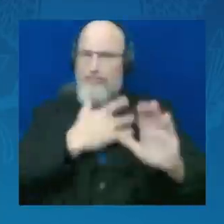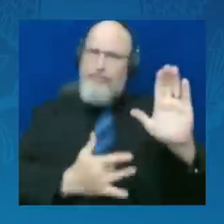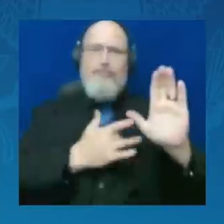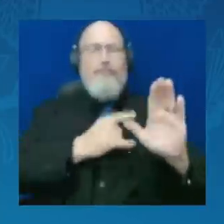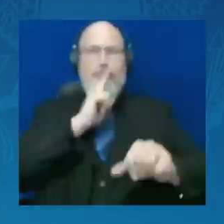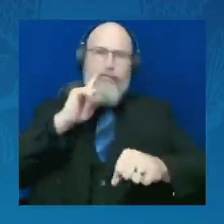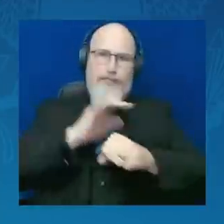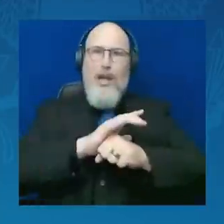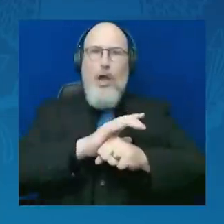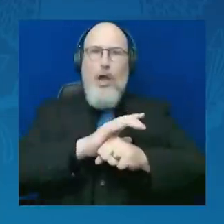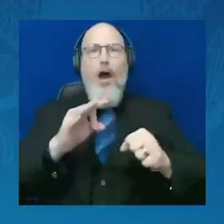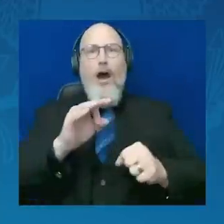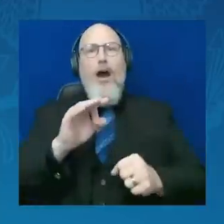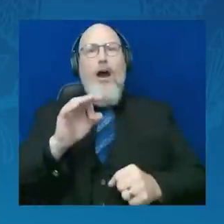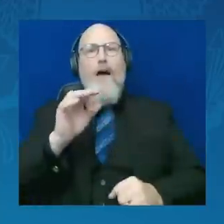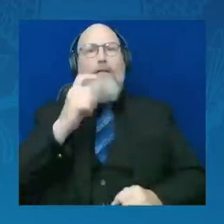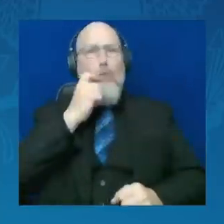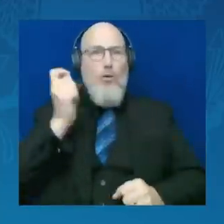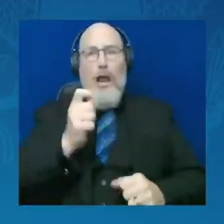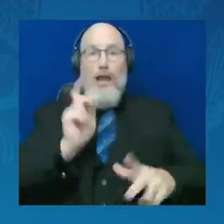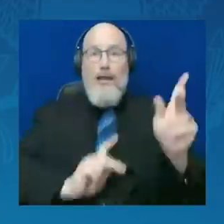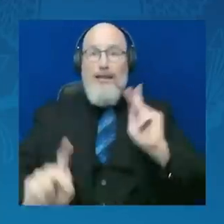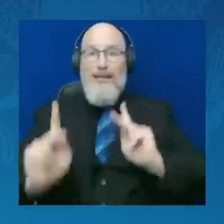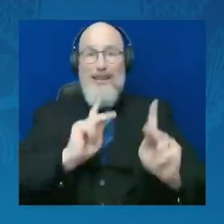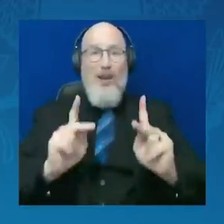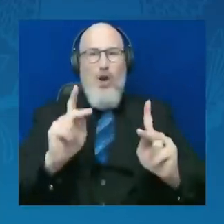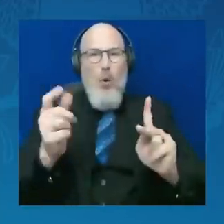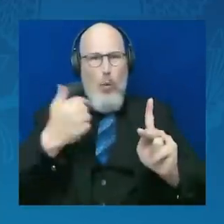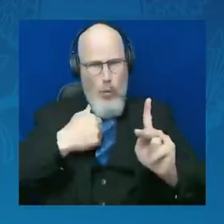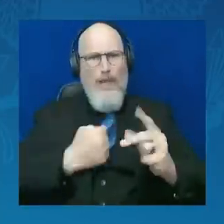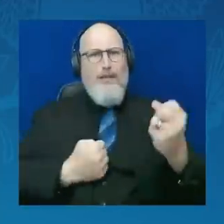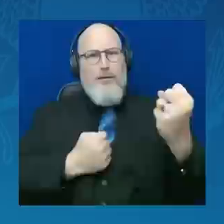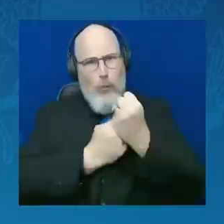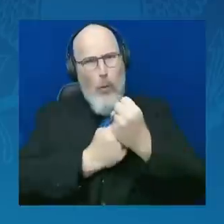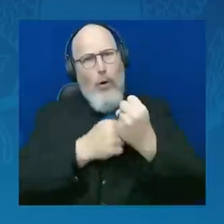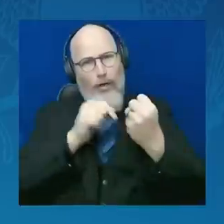going to support them with all our strength,